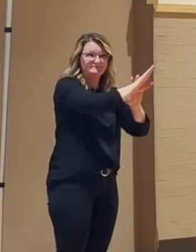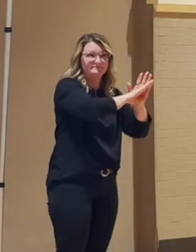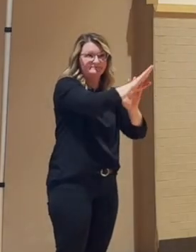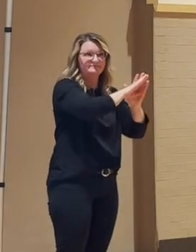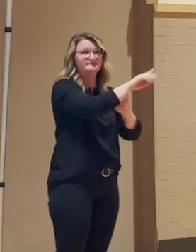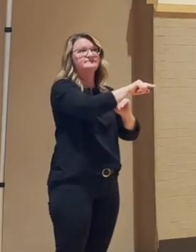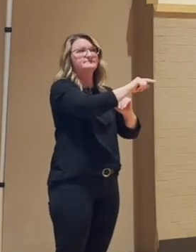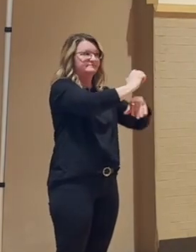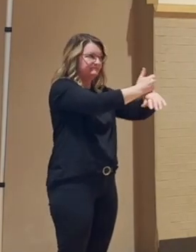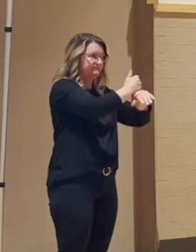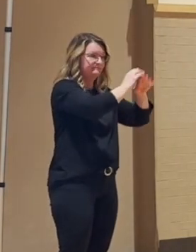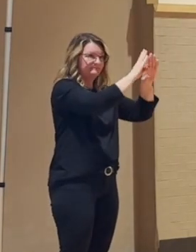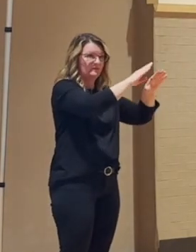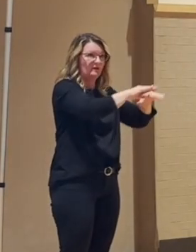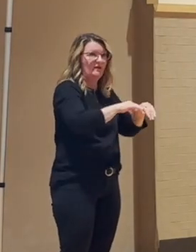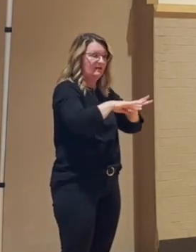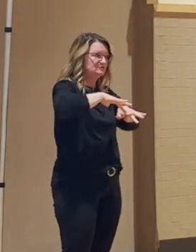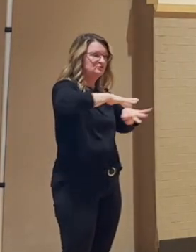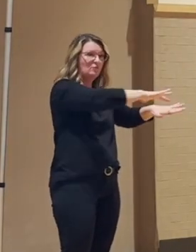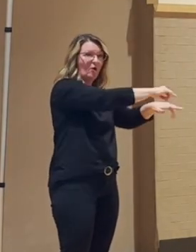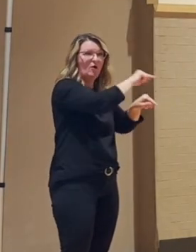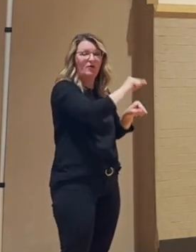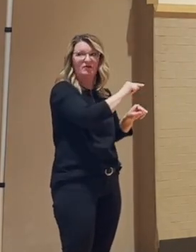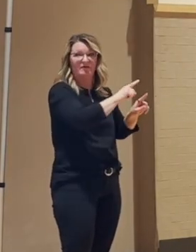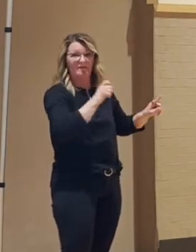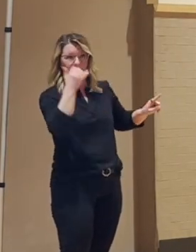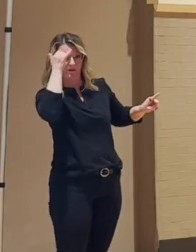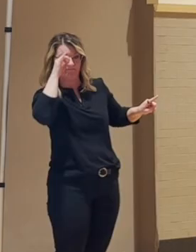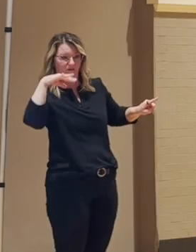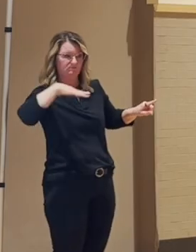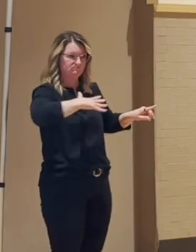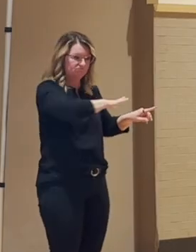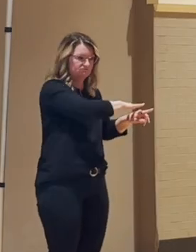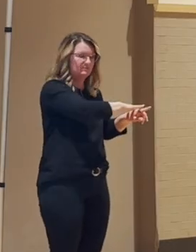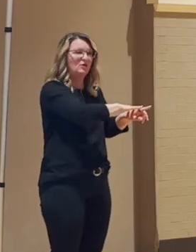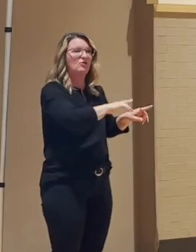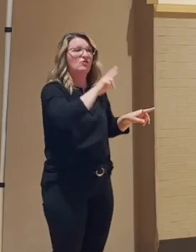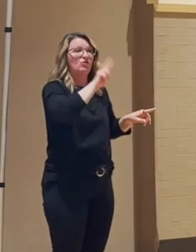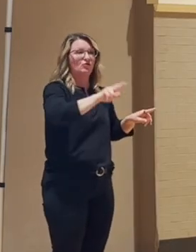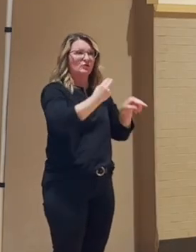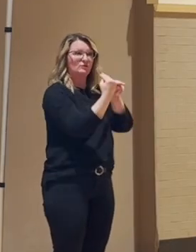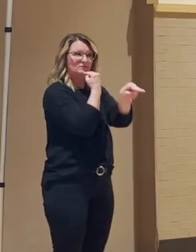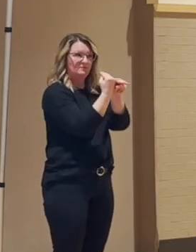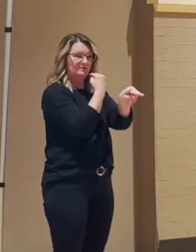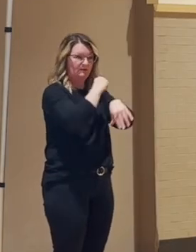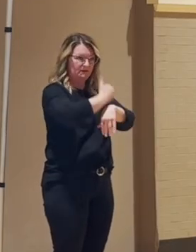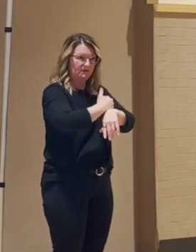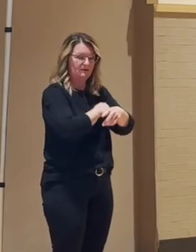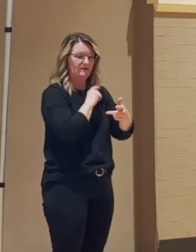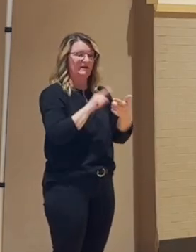as part of the development and the sprawl to the suburbs from Buffalo, the 33 was established,